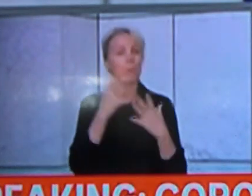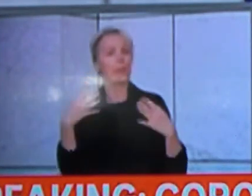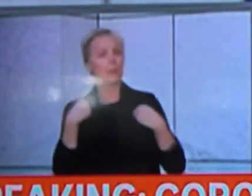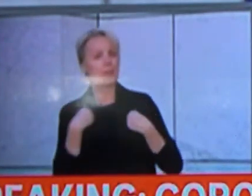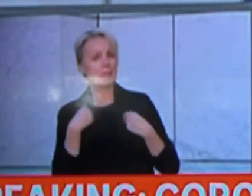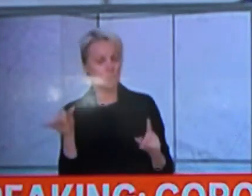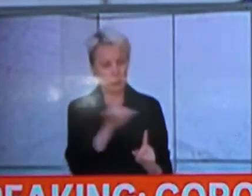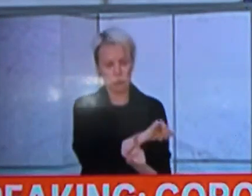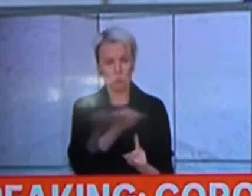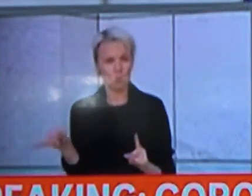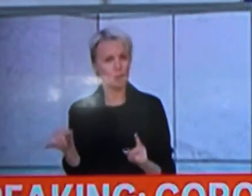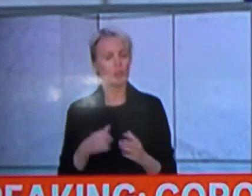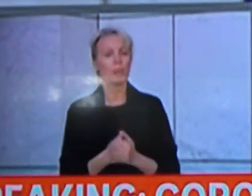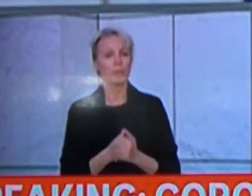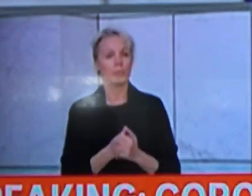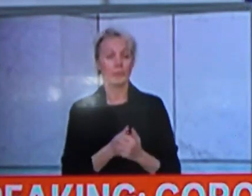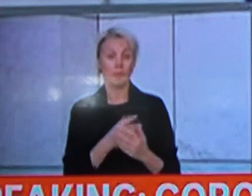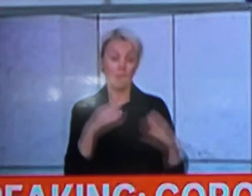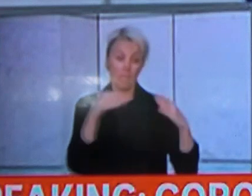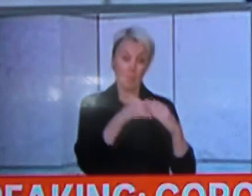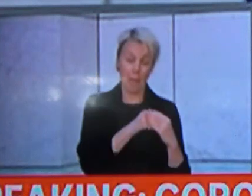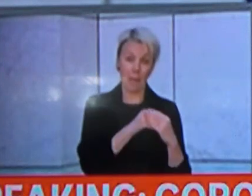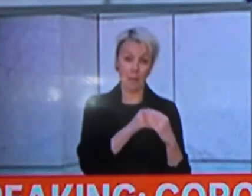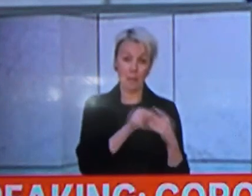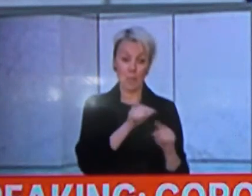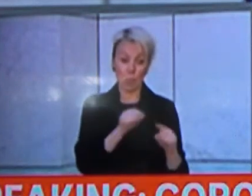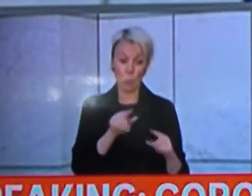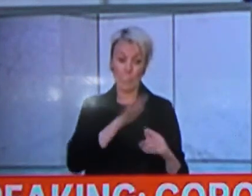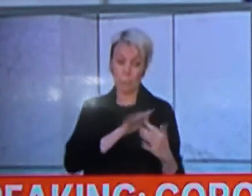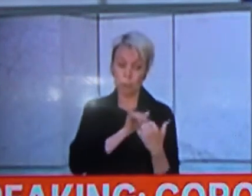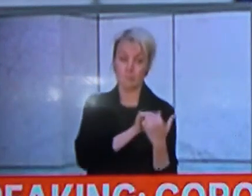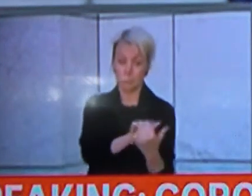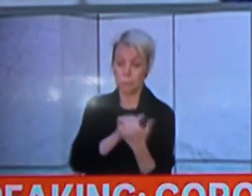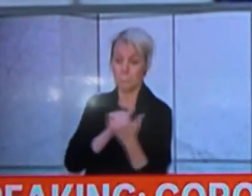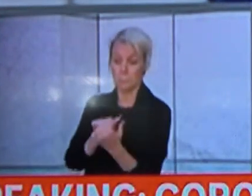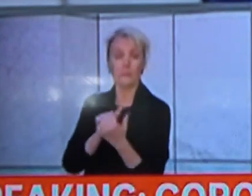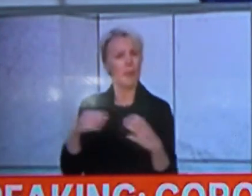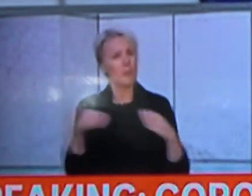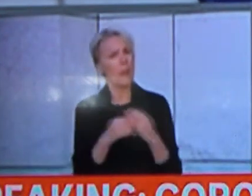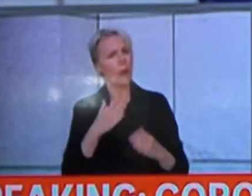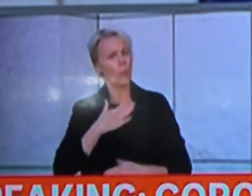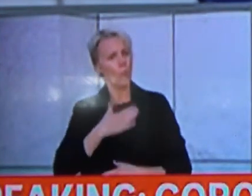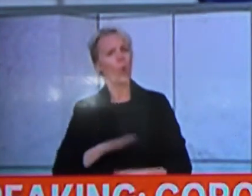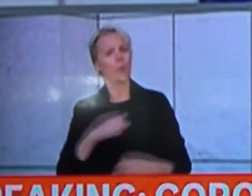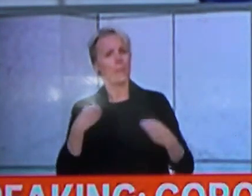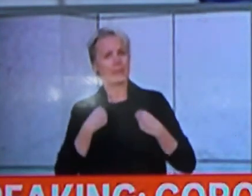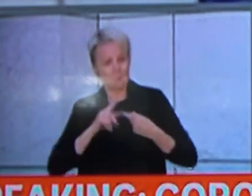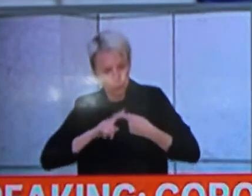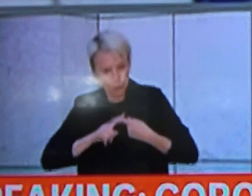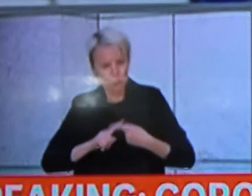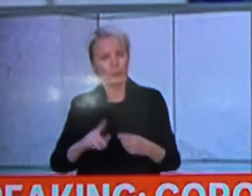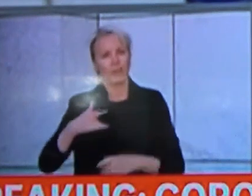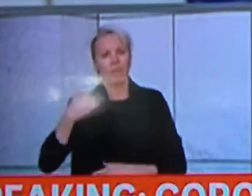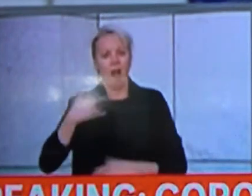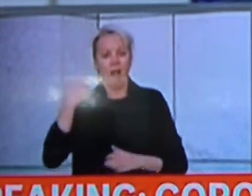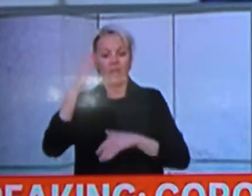your interest with the bank's interest. The banks want their customers to get to the other side. In fact, the banks know there